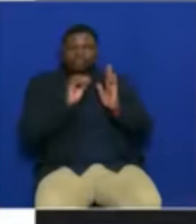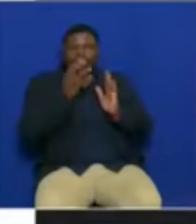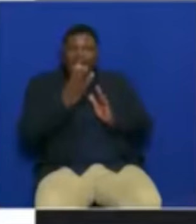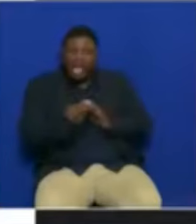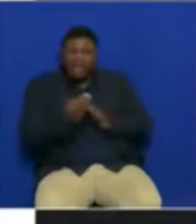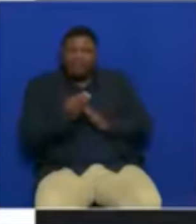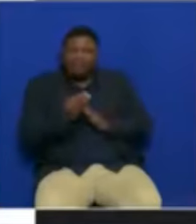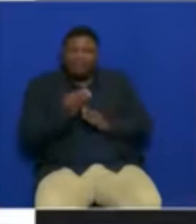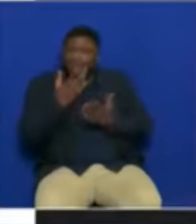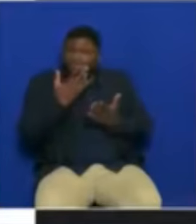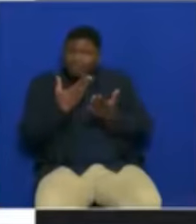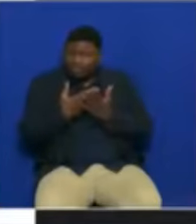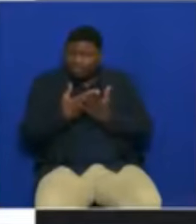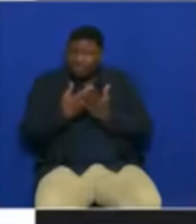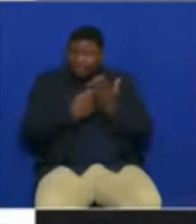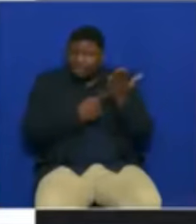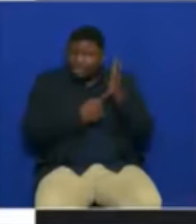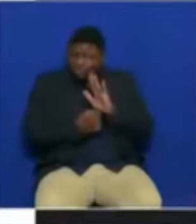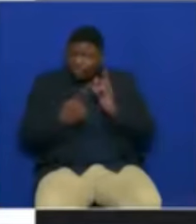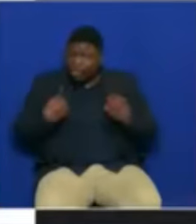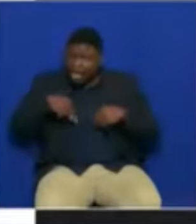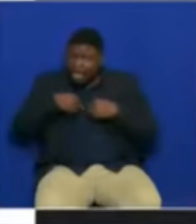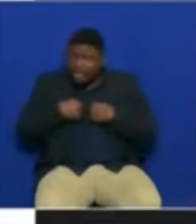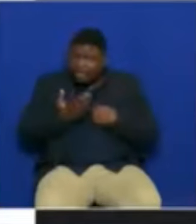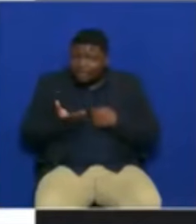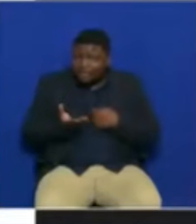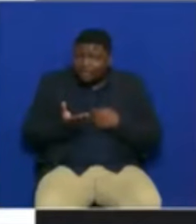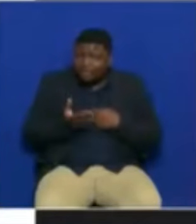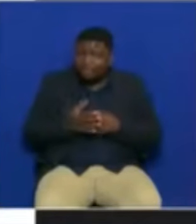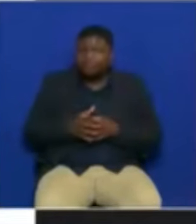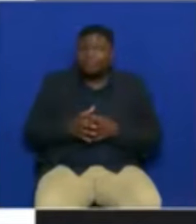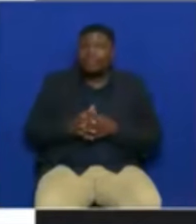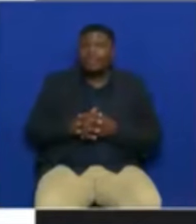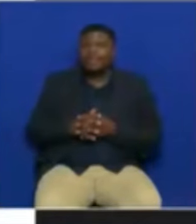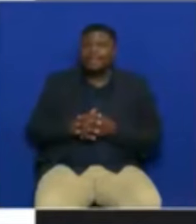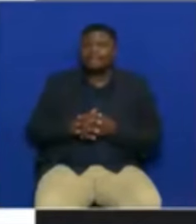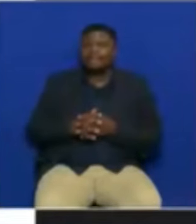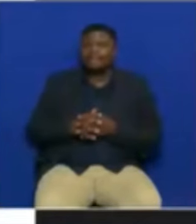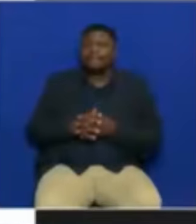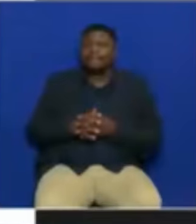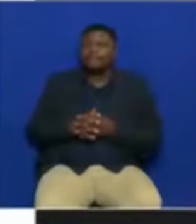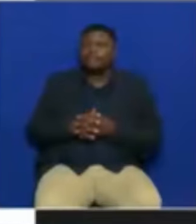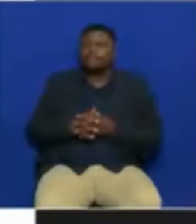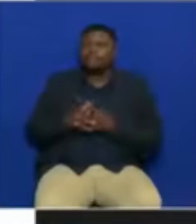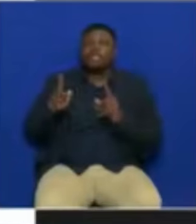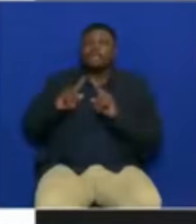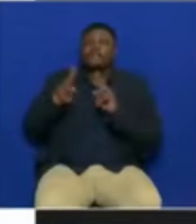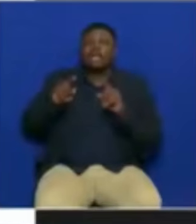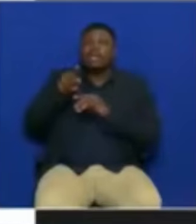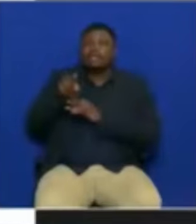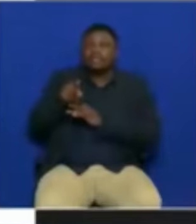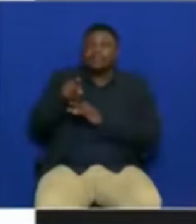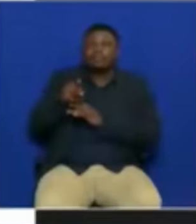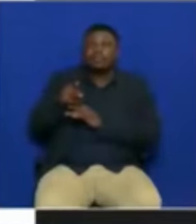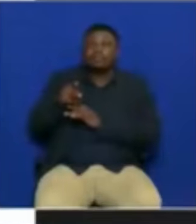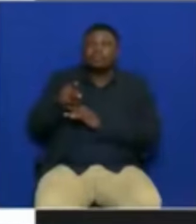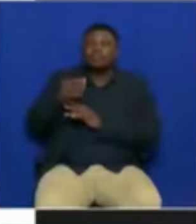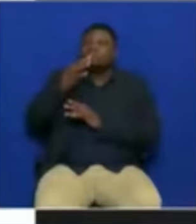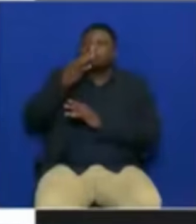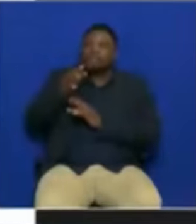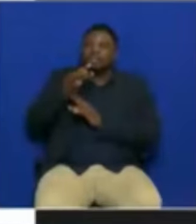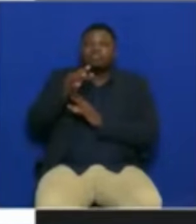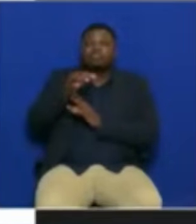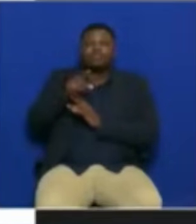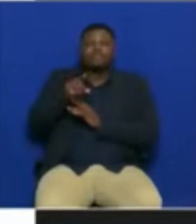Act regulation with regards to security vetting at state. Yeah, what prescribes that civilians in these circumstances must be vetted